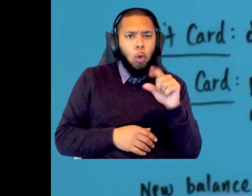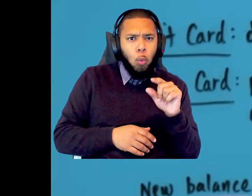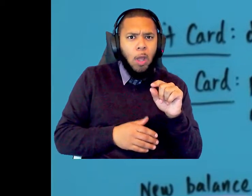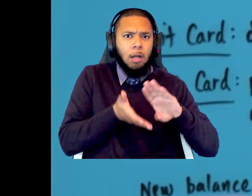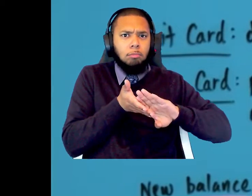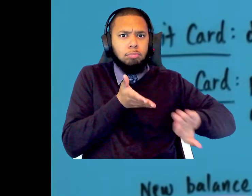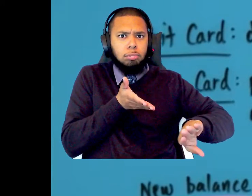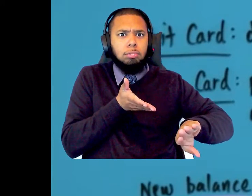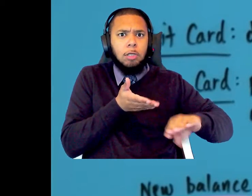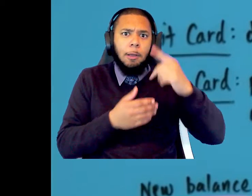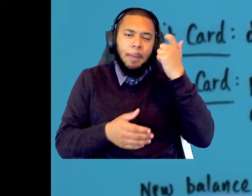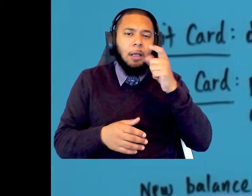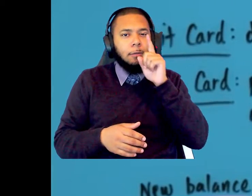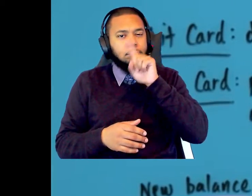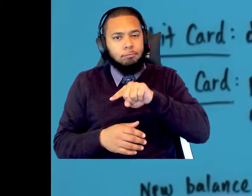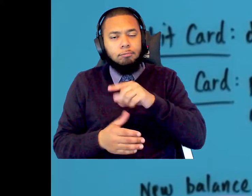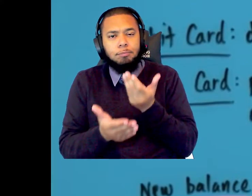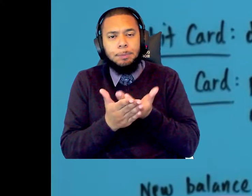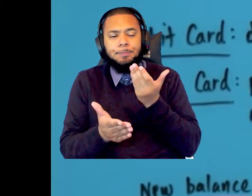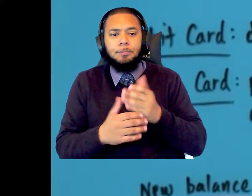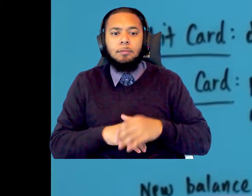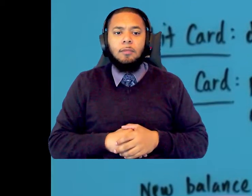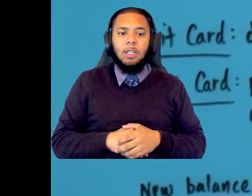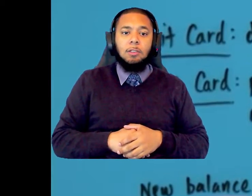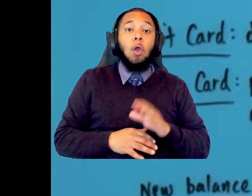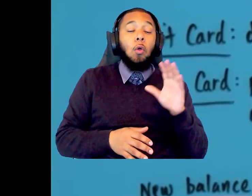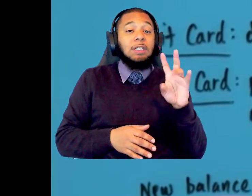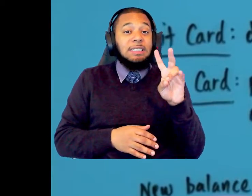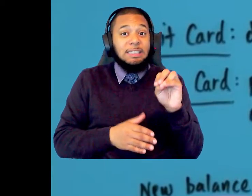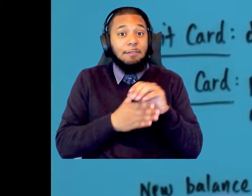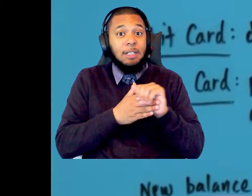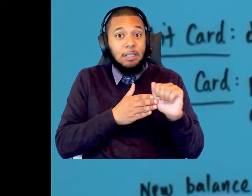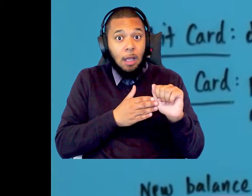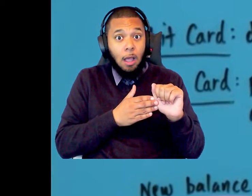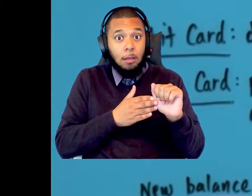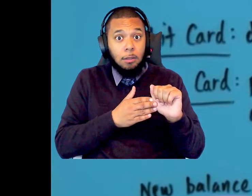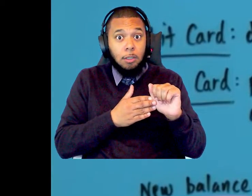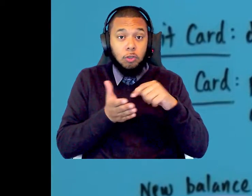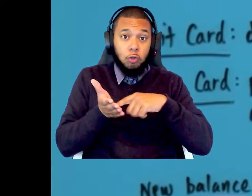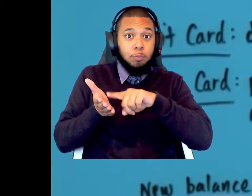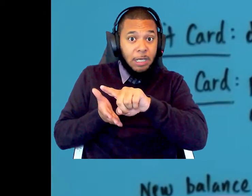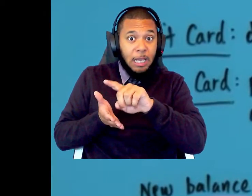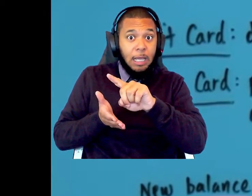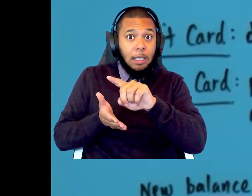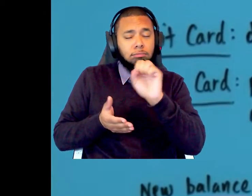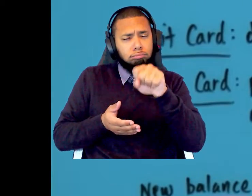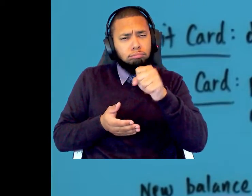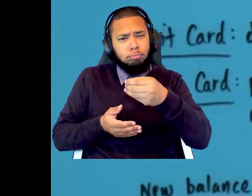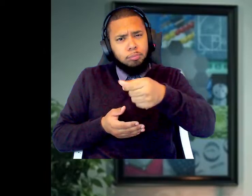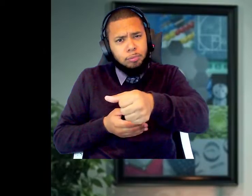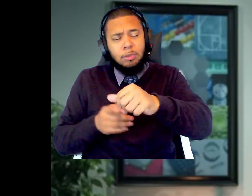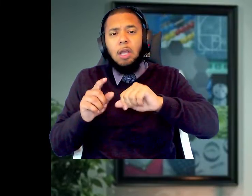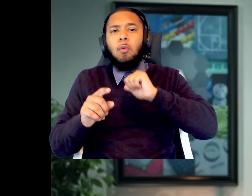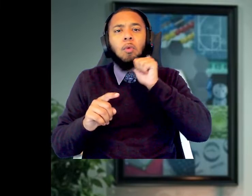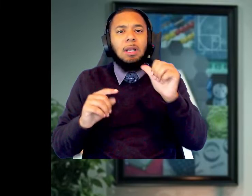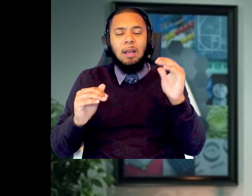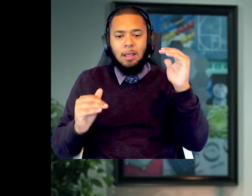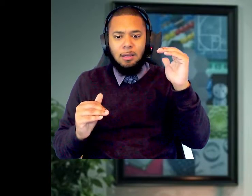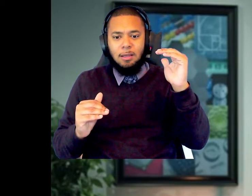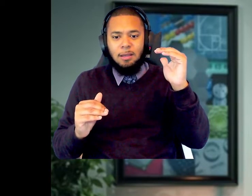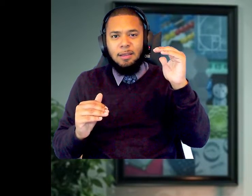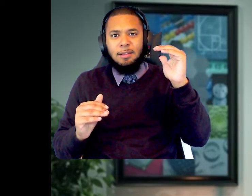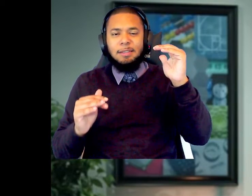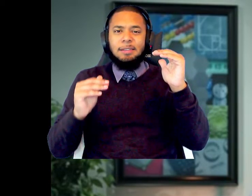So yeah, 70 in cumulative negative amounts will not offset the $100